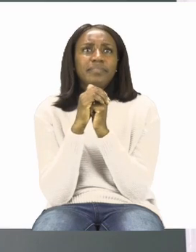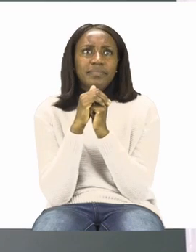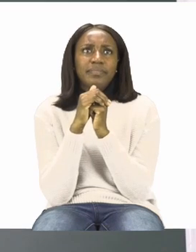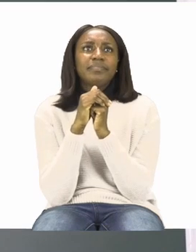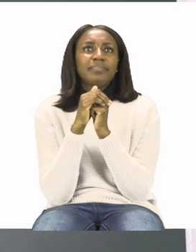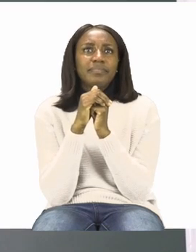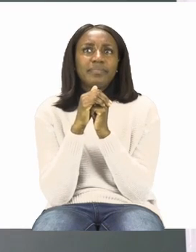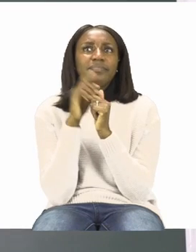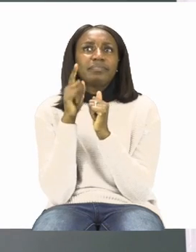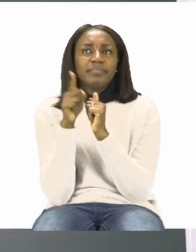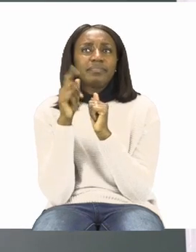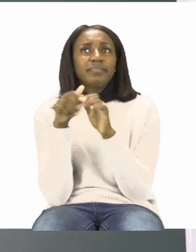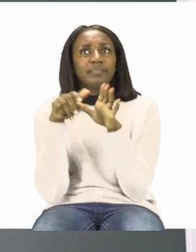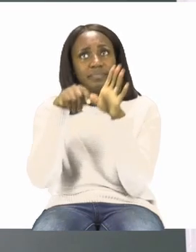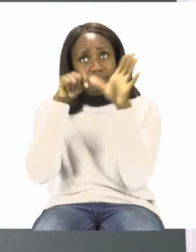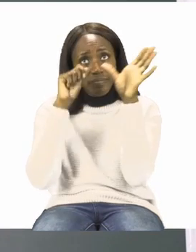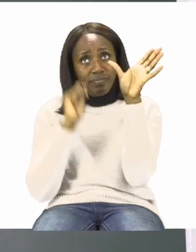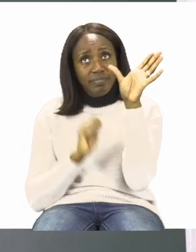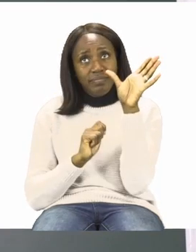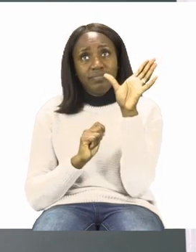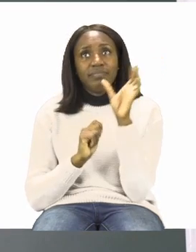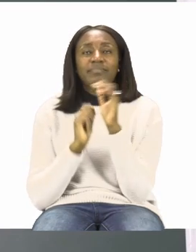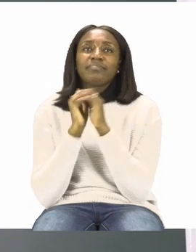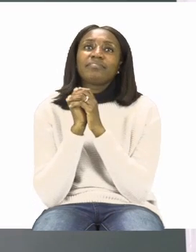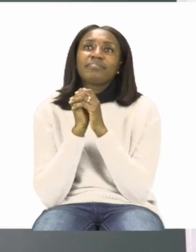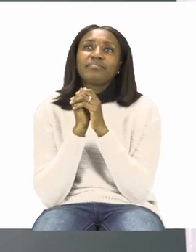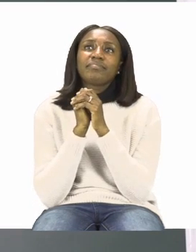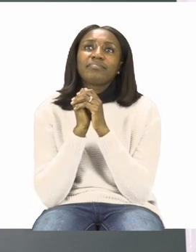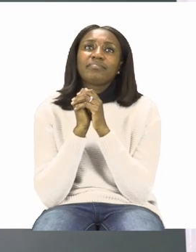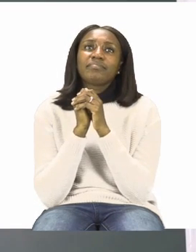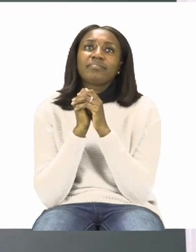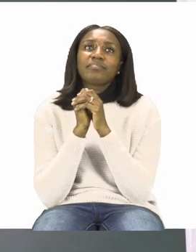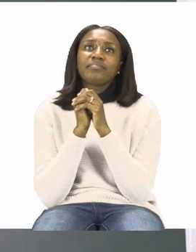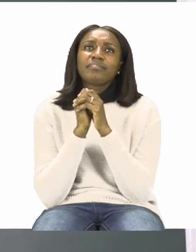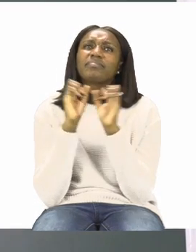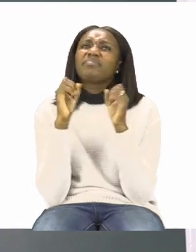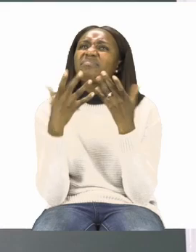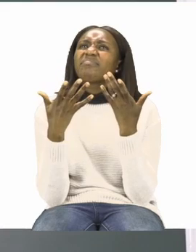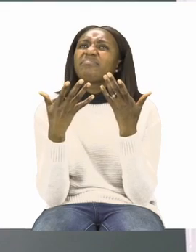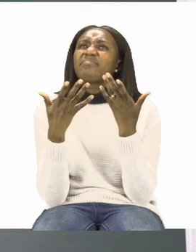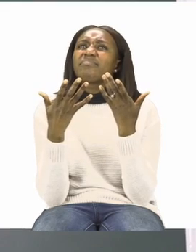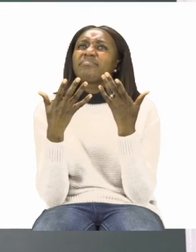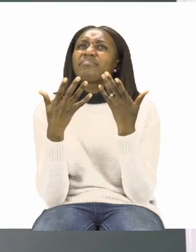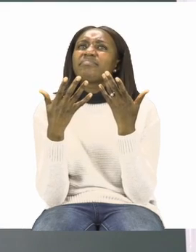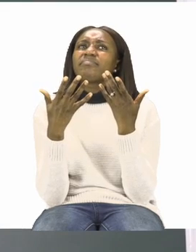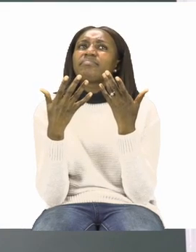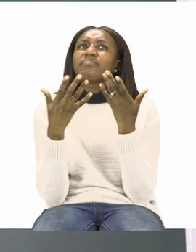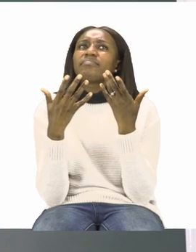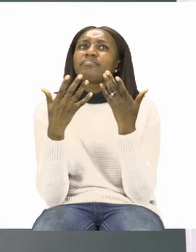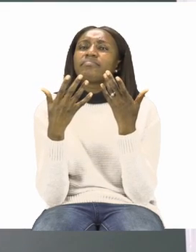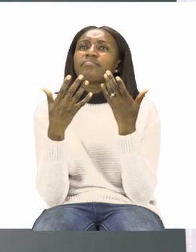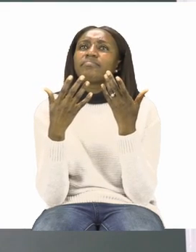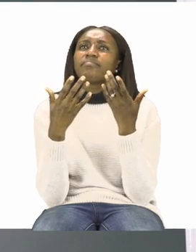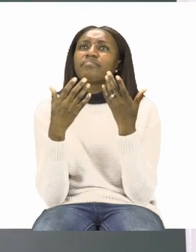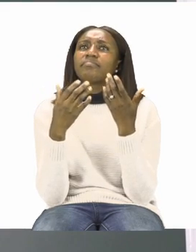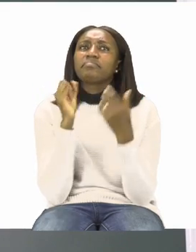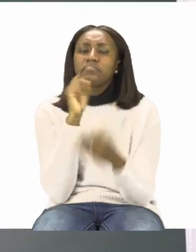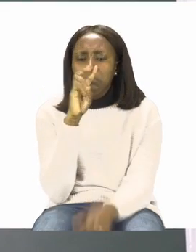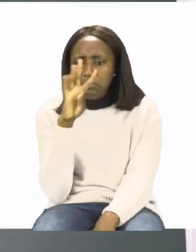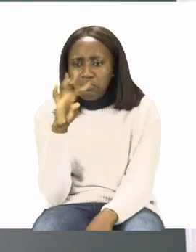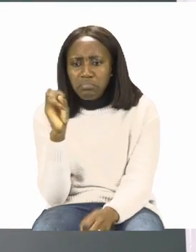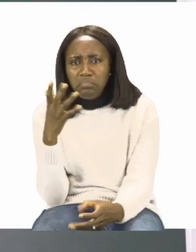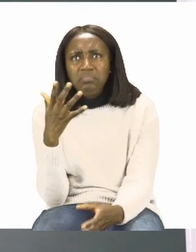a leaf. Now, how many leaves do we have here? Let's go ahead